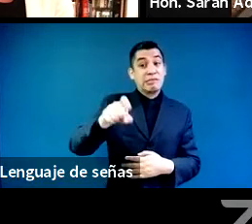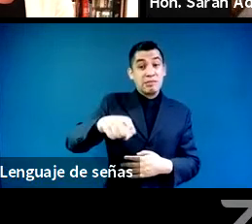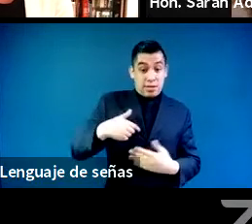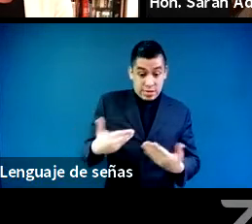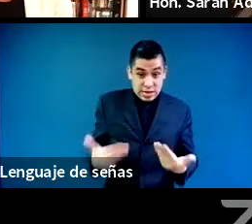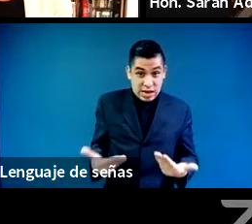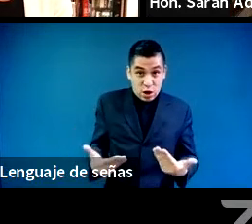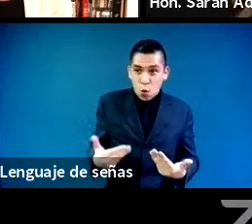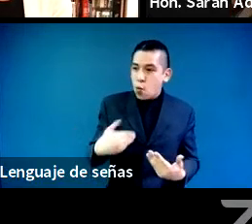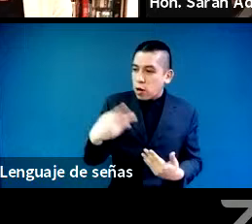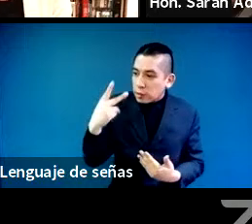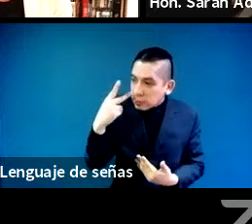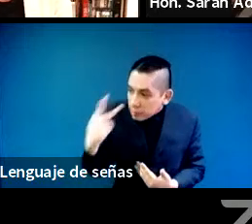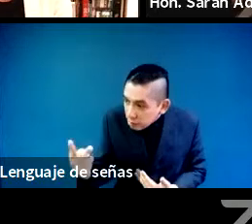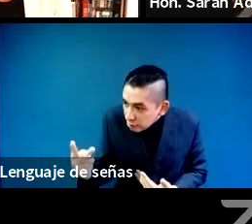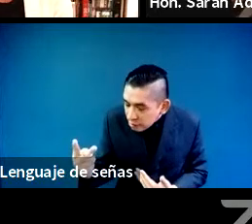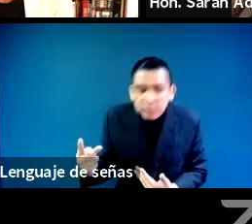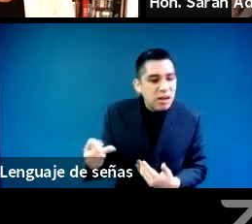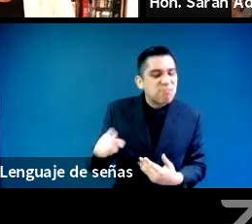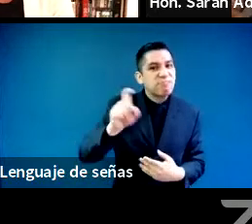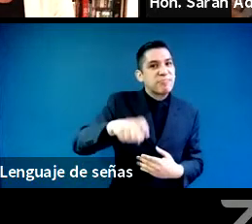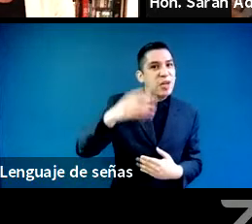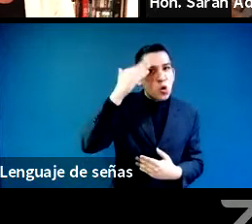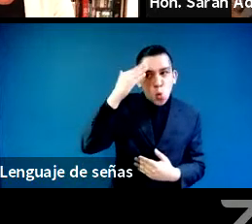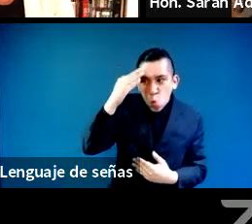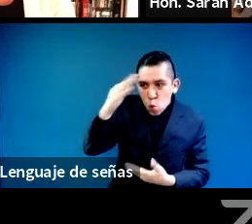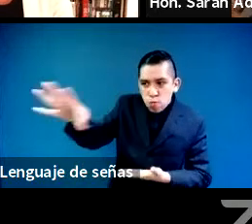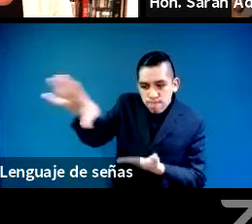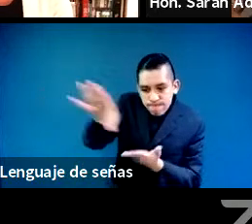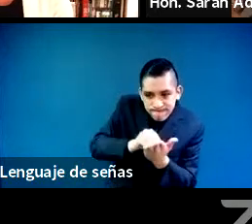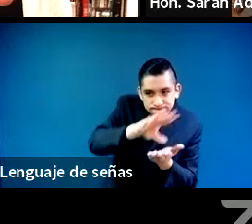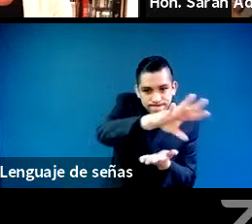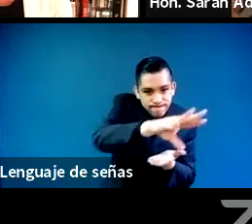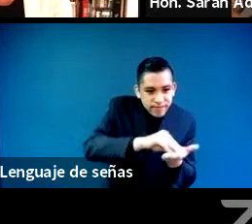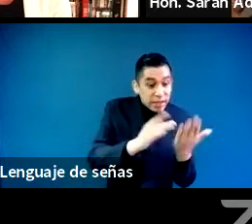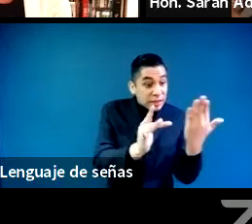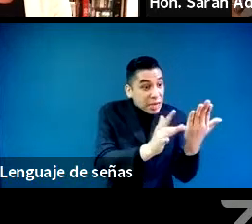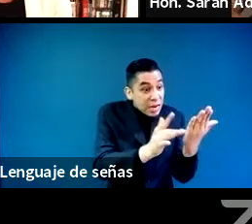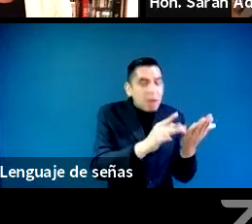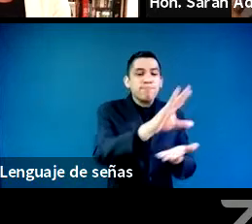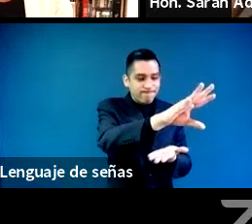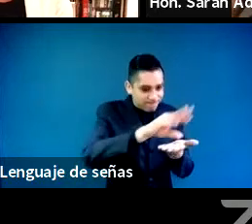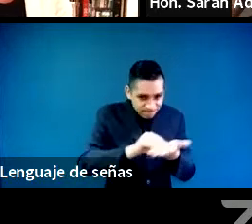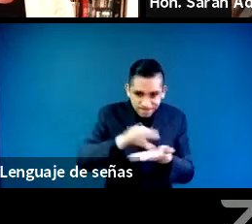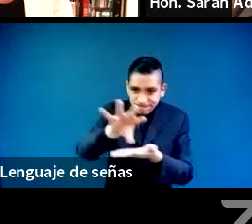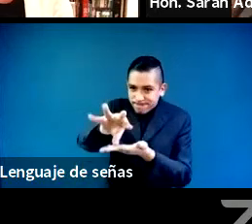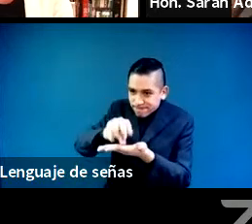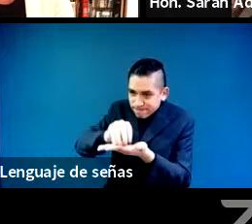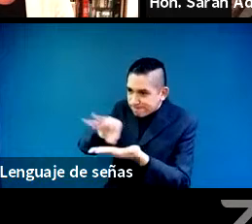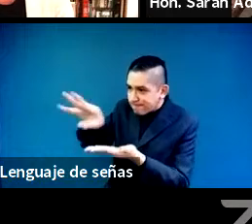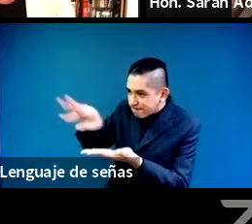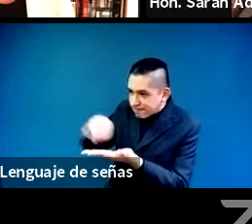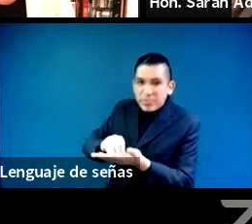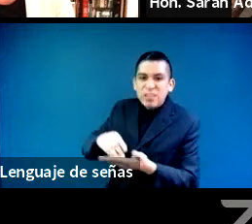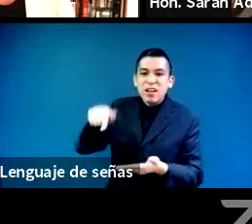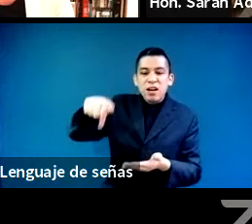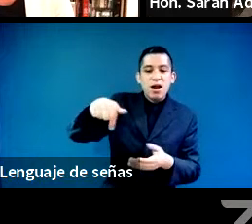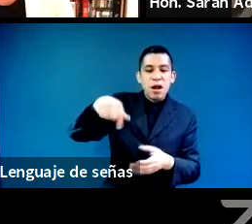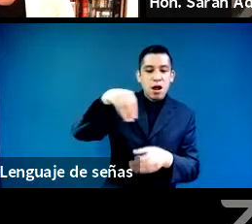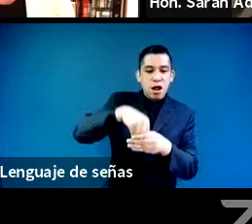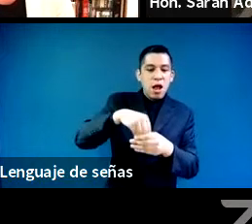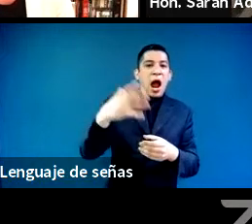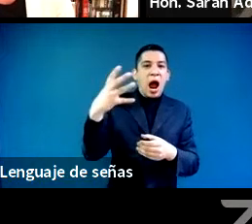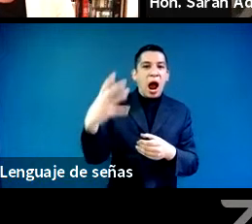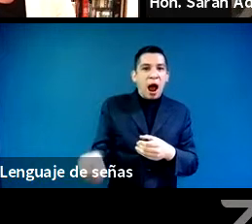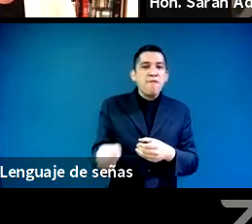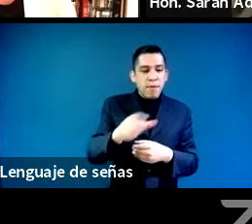is also, there's also a disparity between girls and boys or men and women. So that obviously needs to be on the